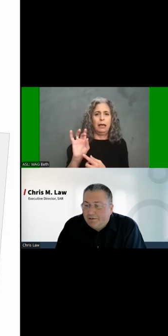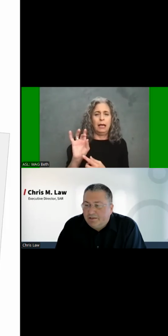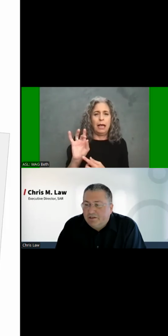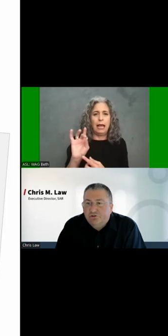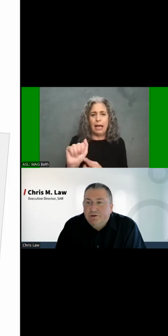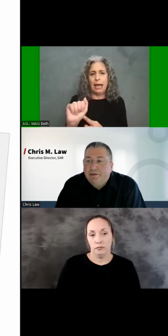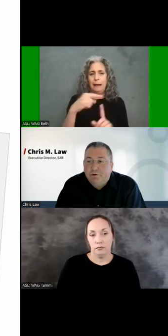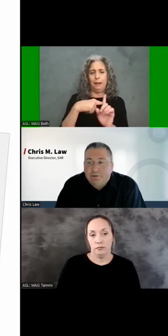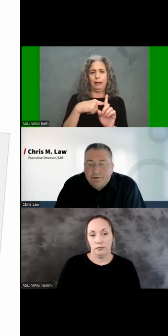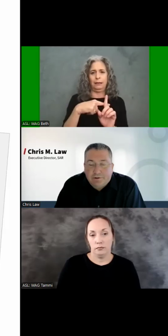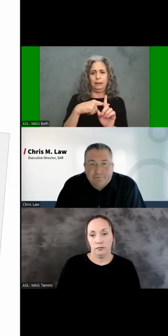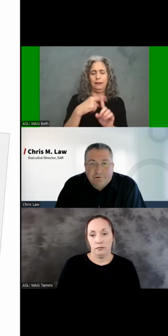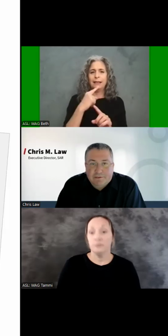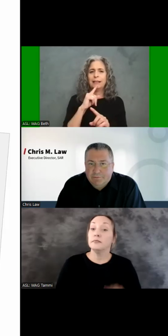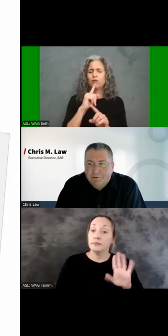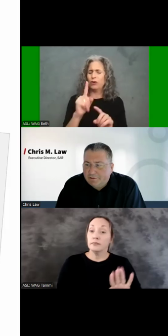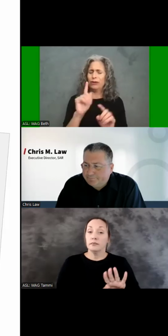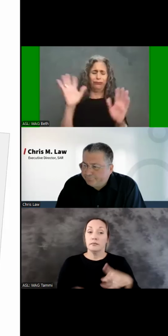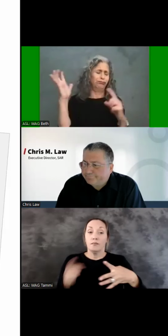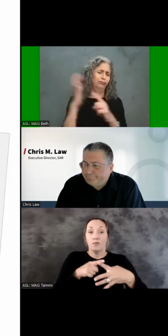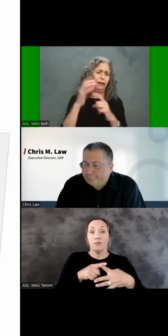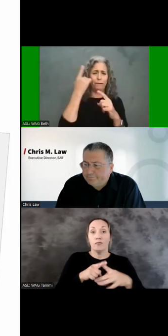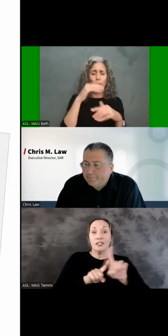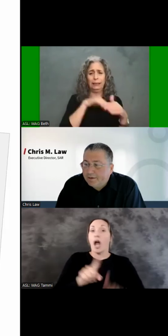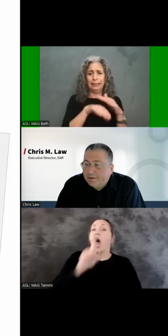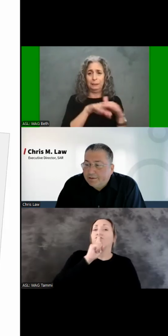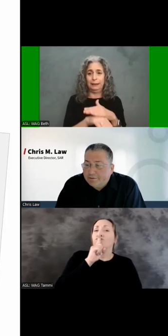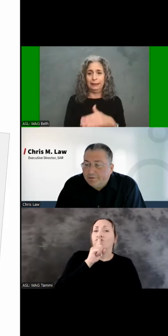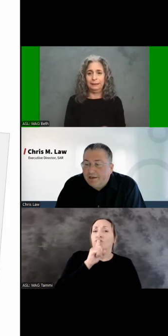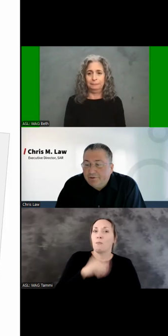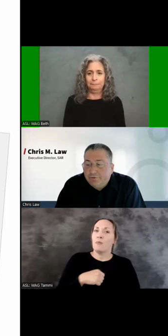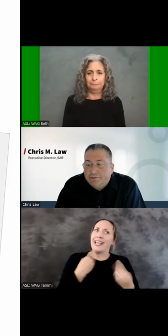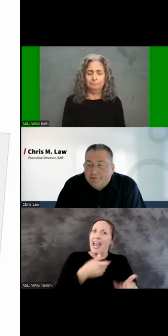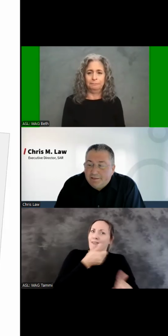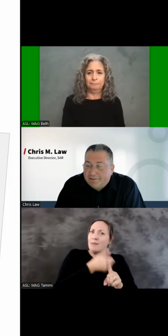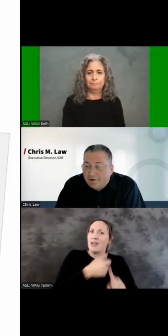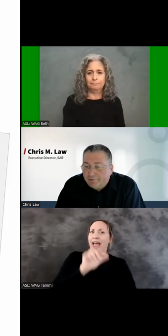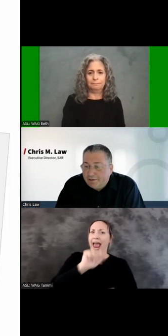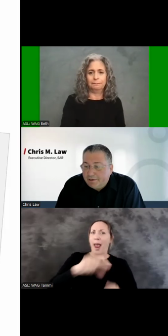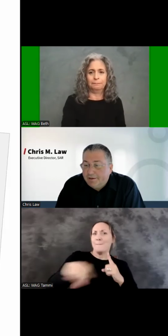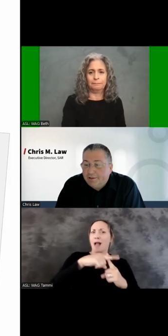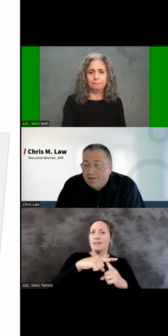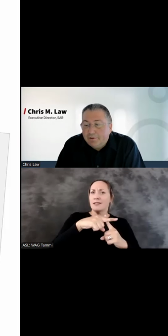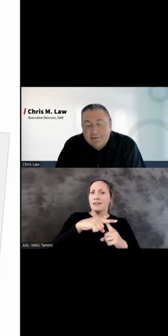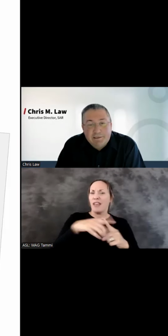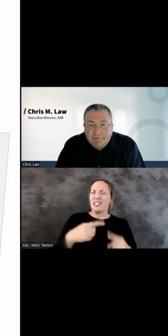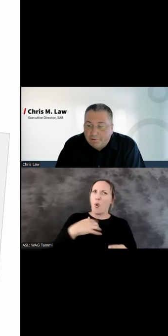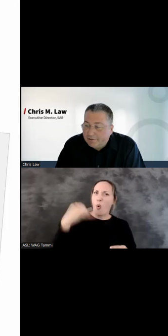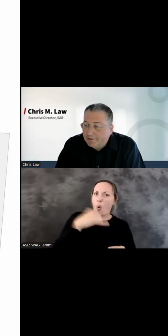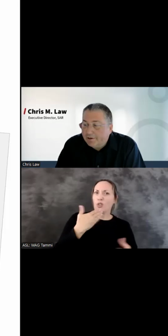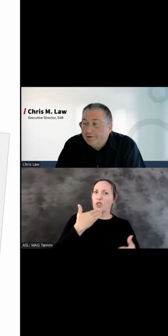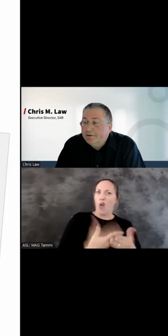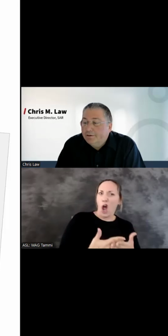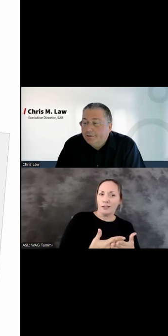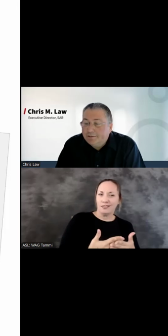and they said it's extremely good for accessibility. So they haven't used the standard star rating, and the label isn't even the